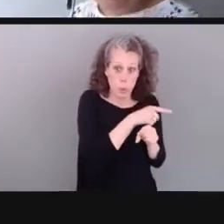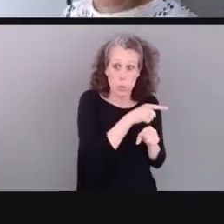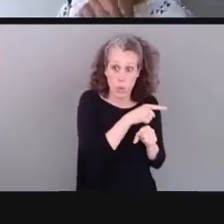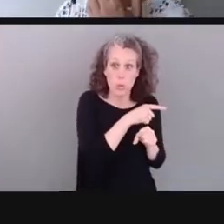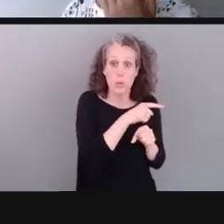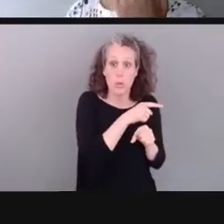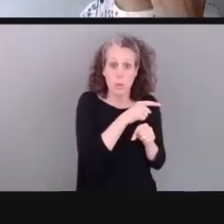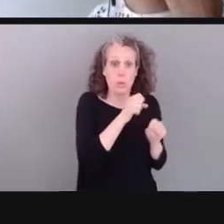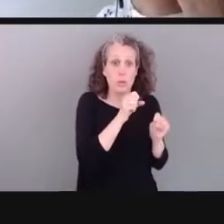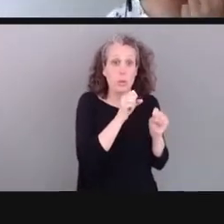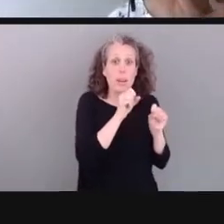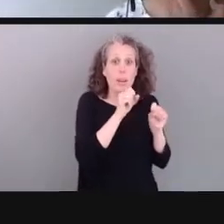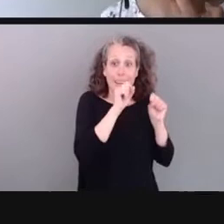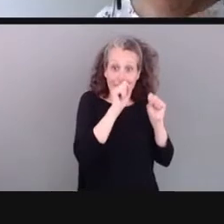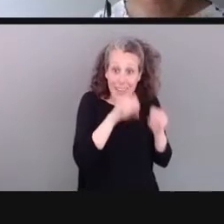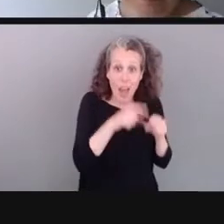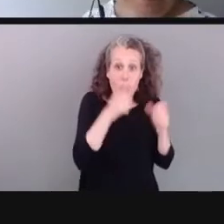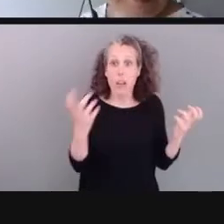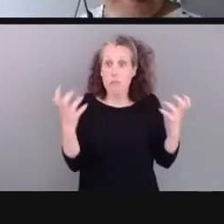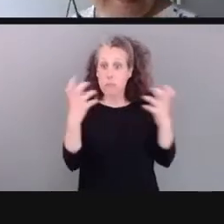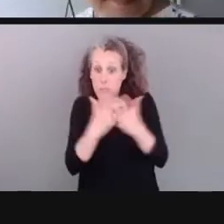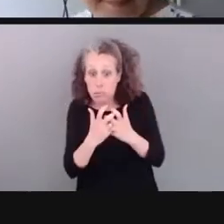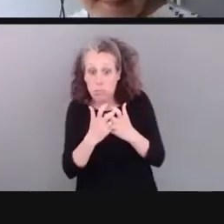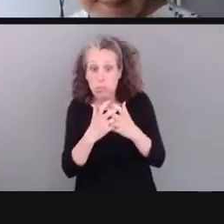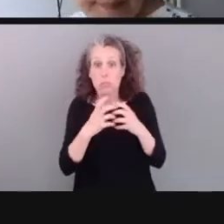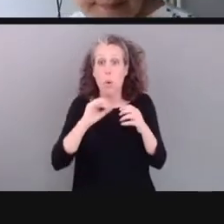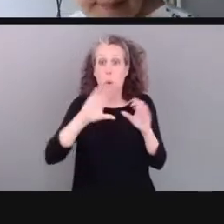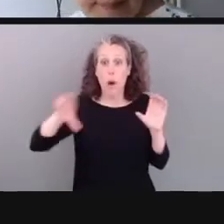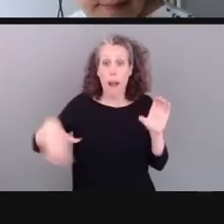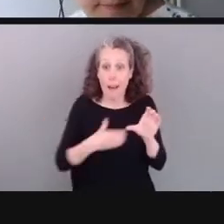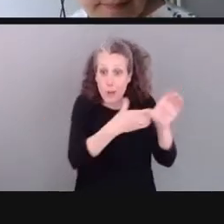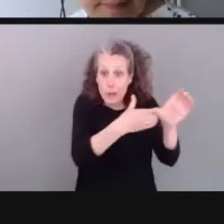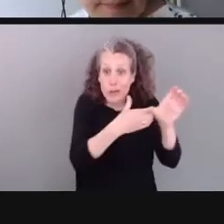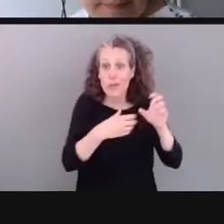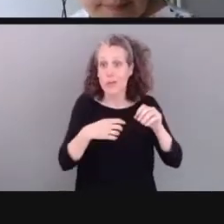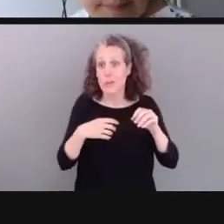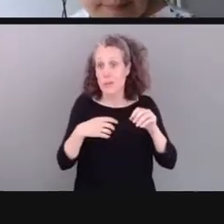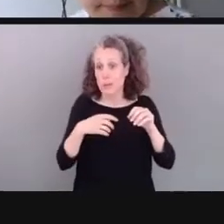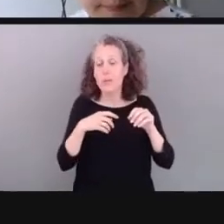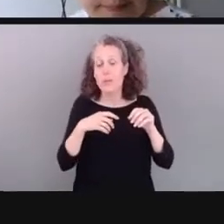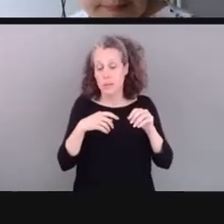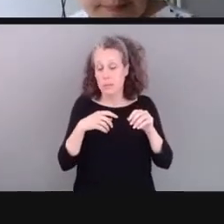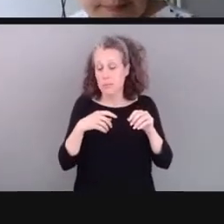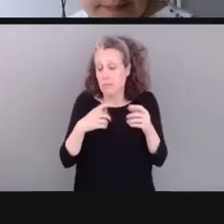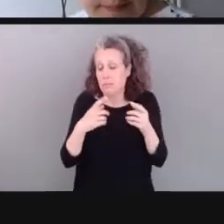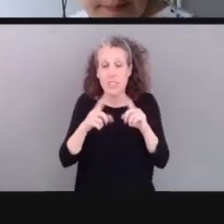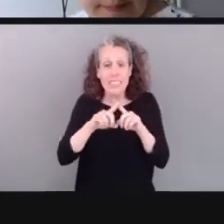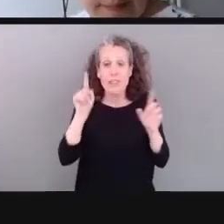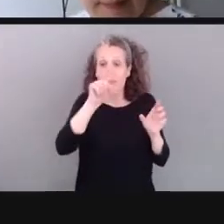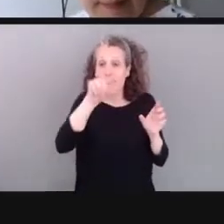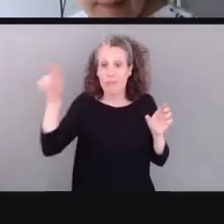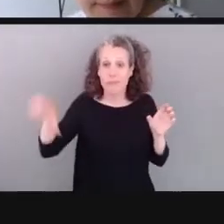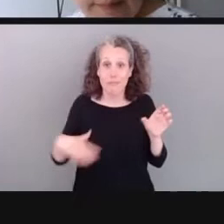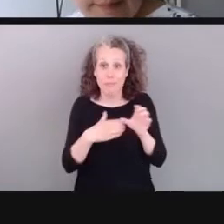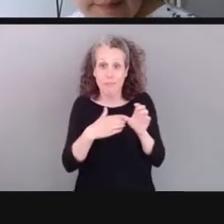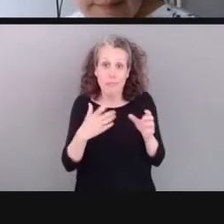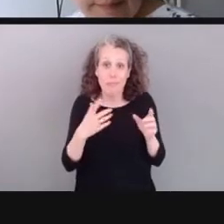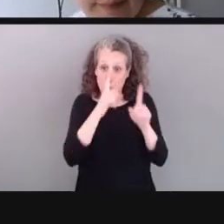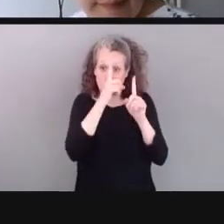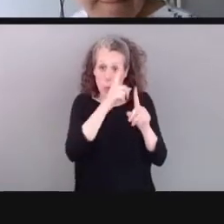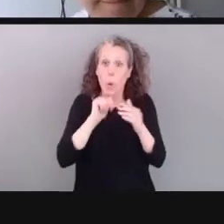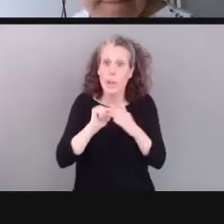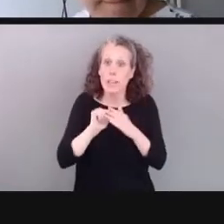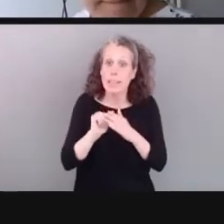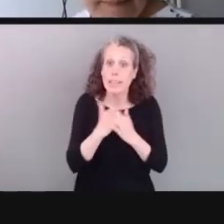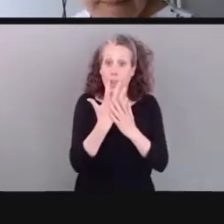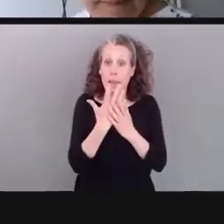followed up or complemented by an approach with institutions, so that development take